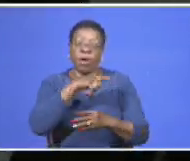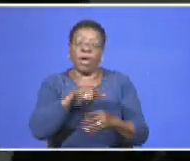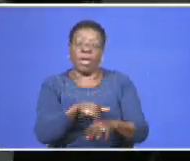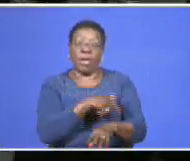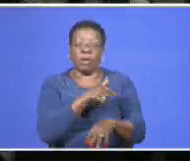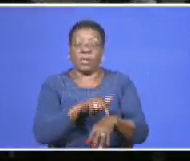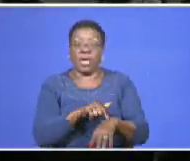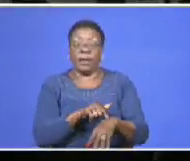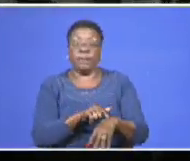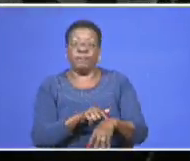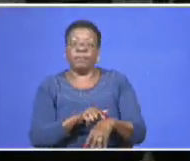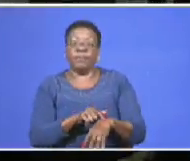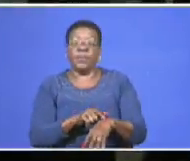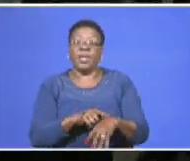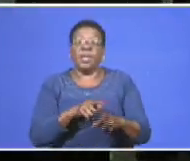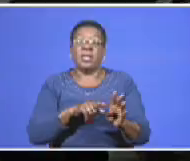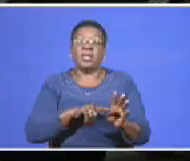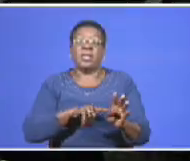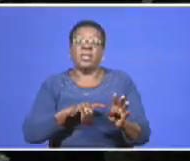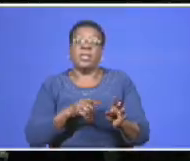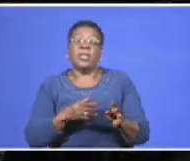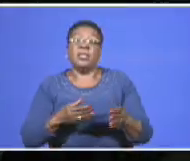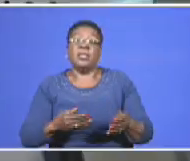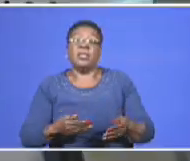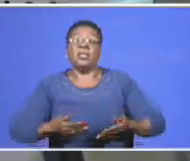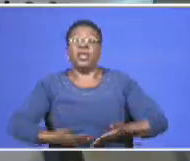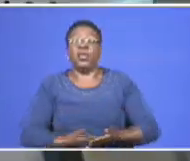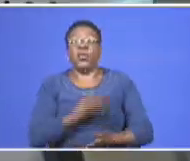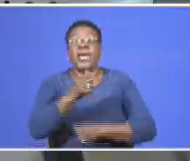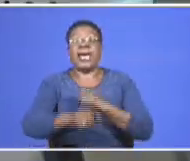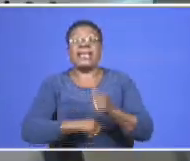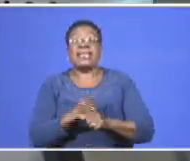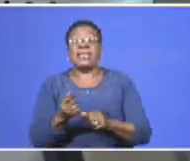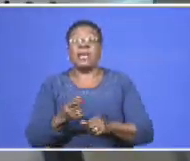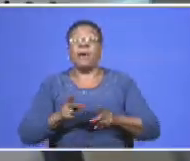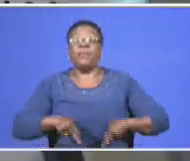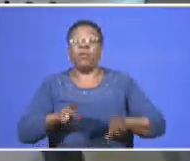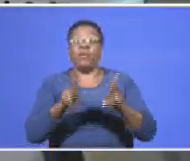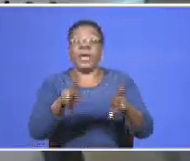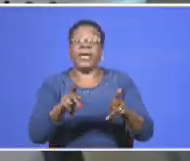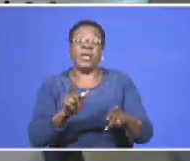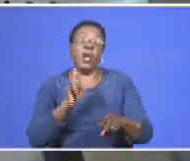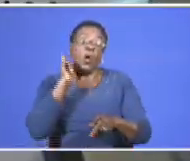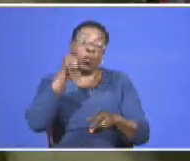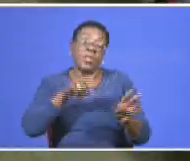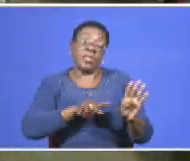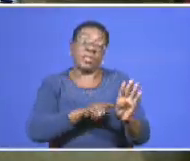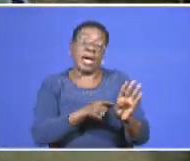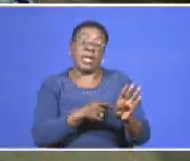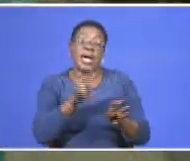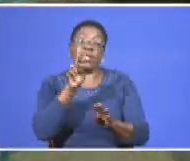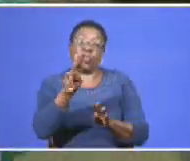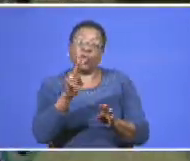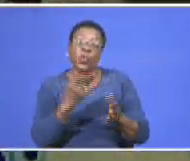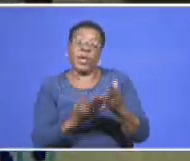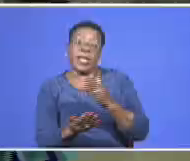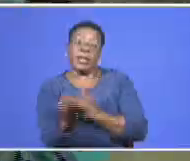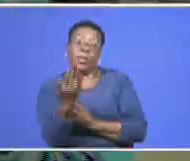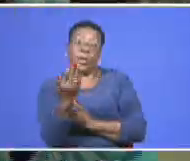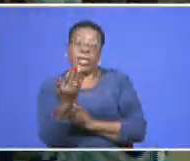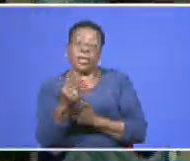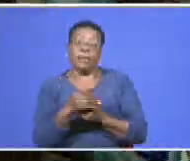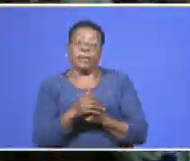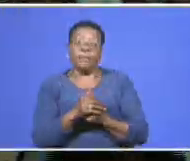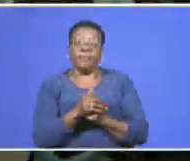Day parade is set to begin at 2 a.m. New Year's morning. Mortimer says expect an orderly, on-time parade